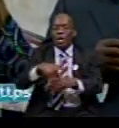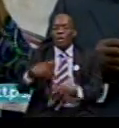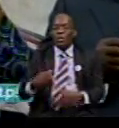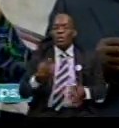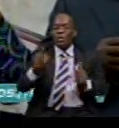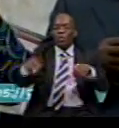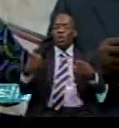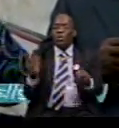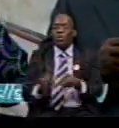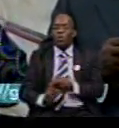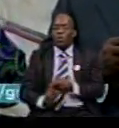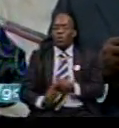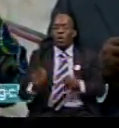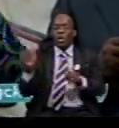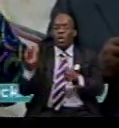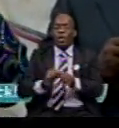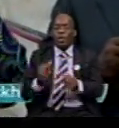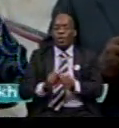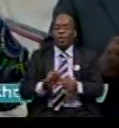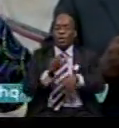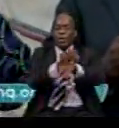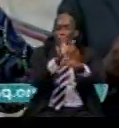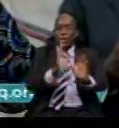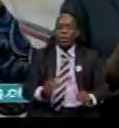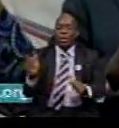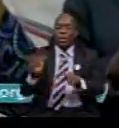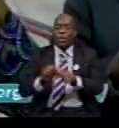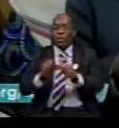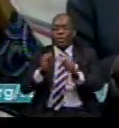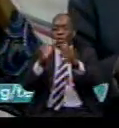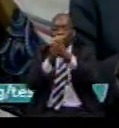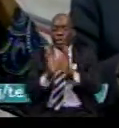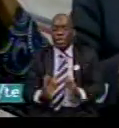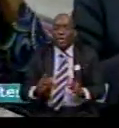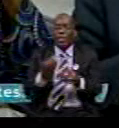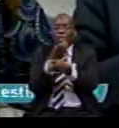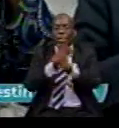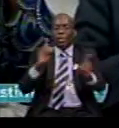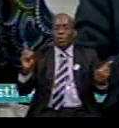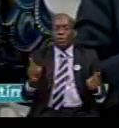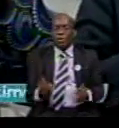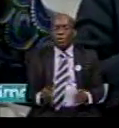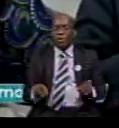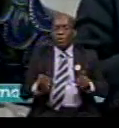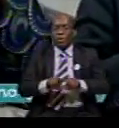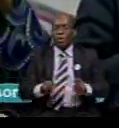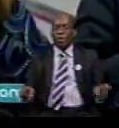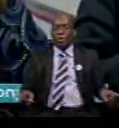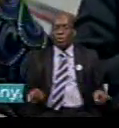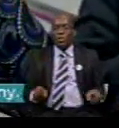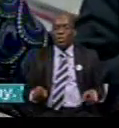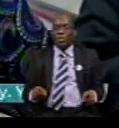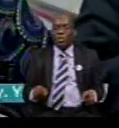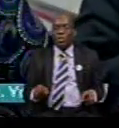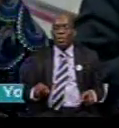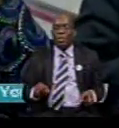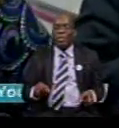every mountains, every prayers, deliverance, but I was yet to